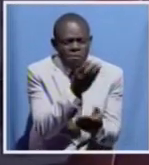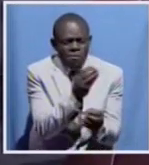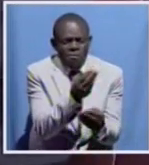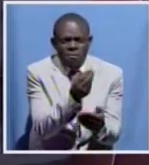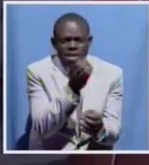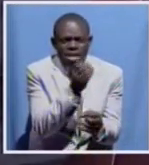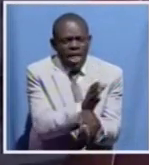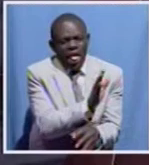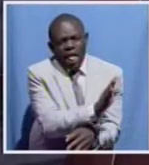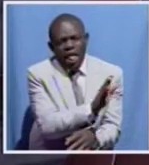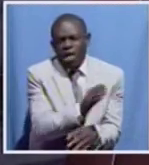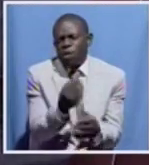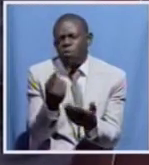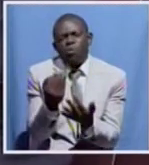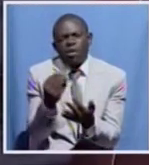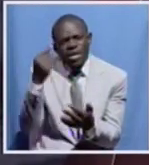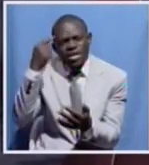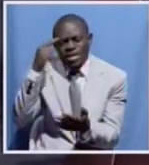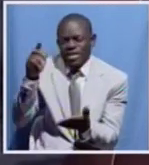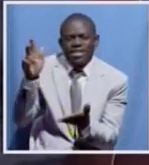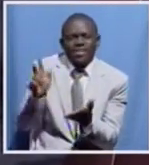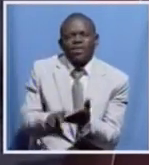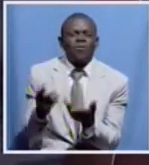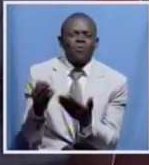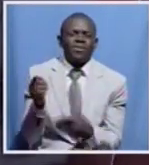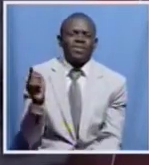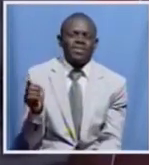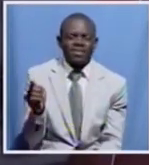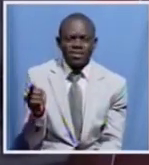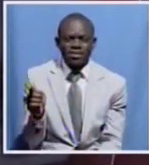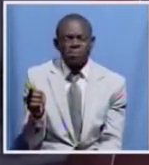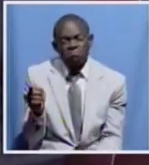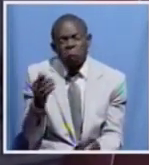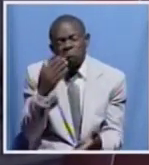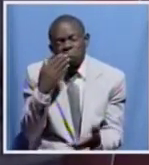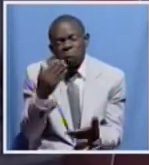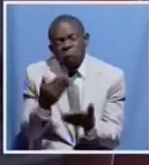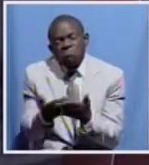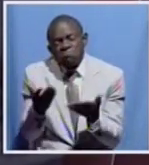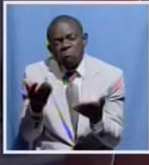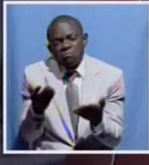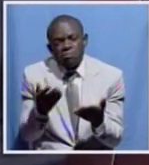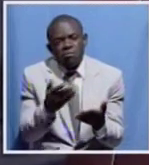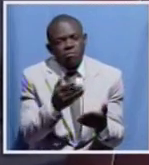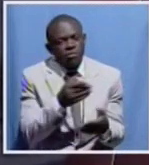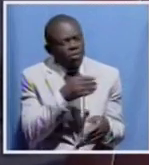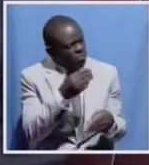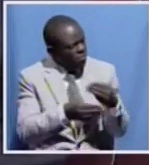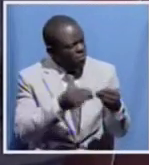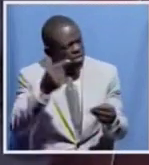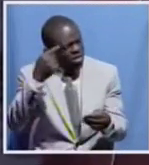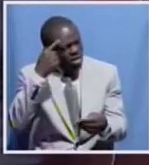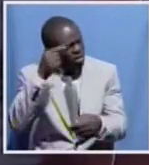that is missing on the part of our country, which is good, because the country... So clearly then we are speaking in efficiency and